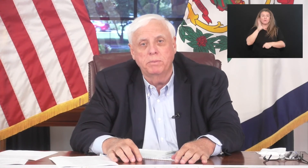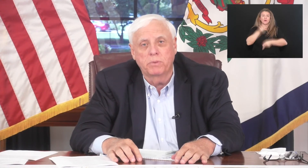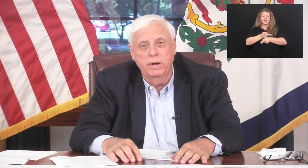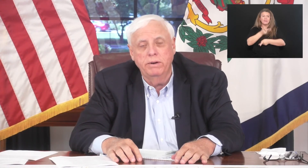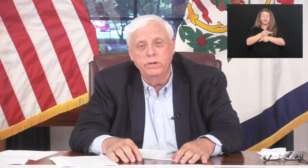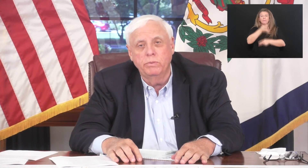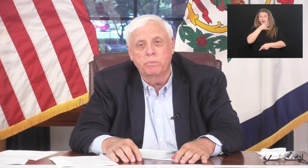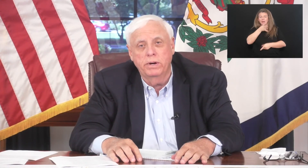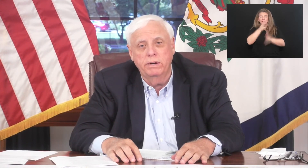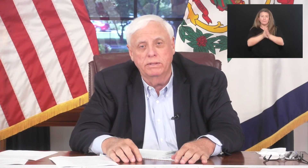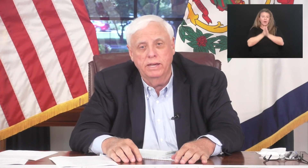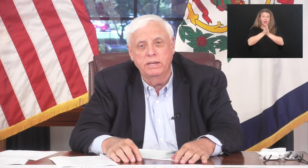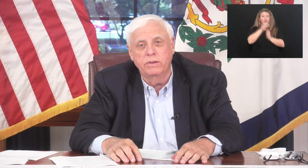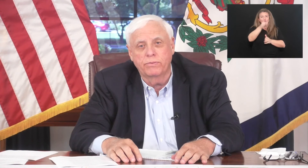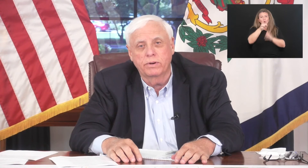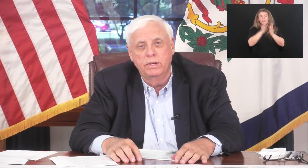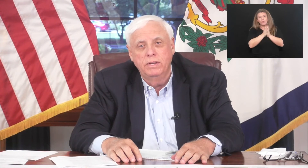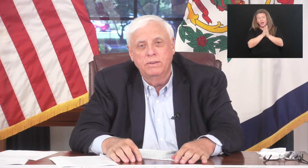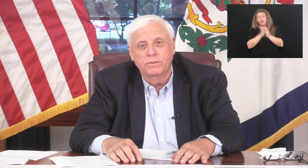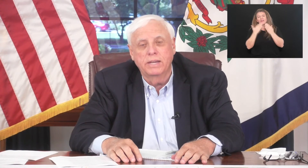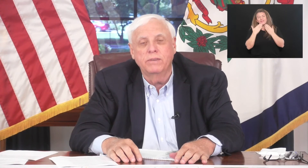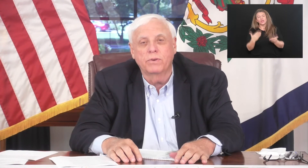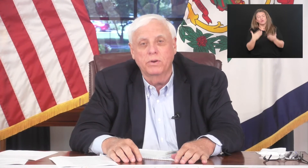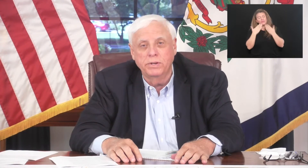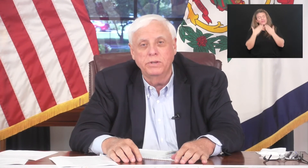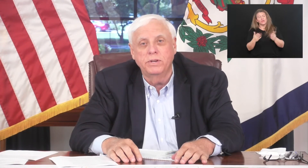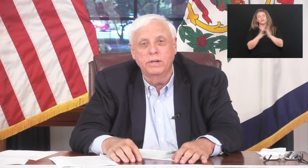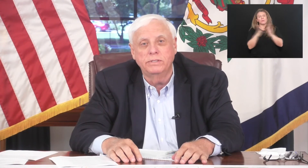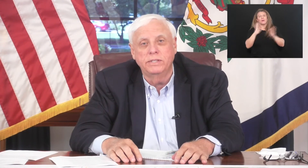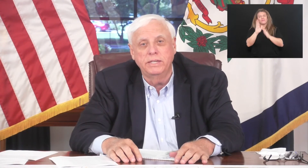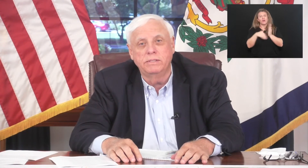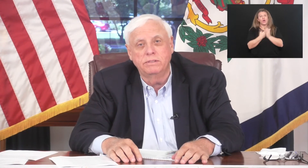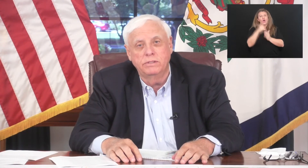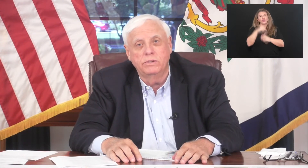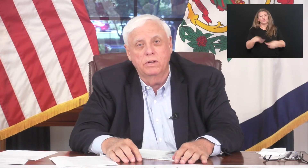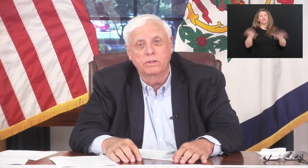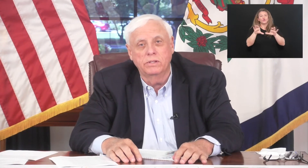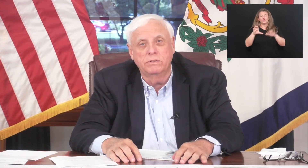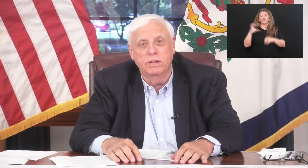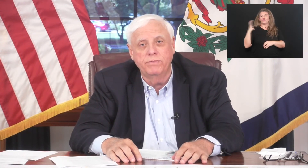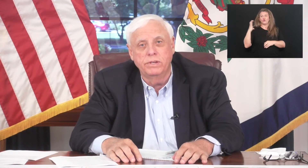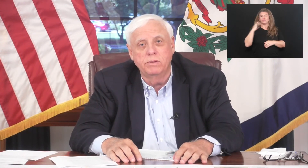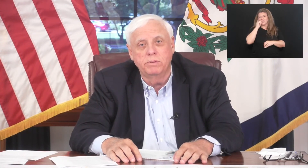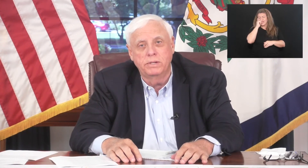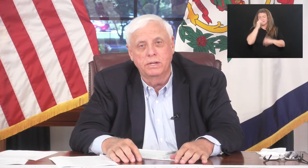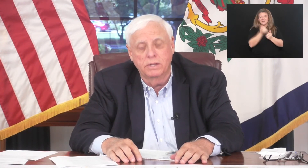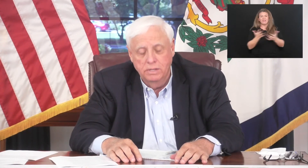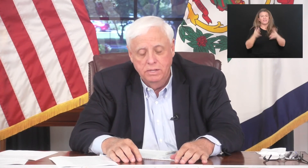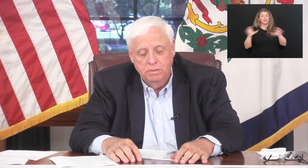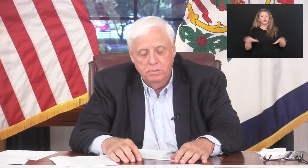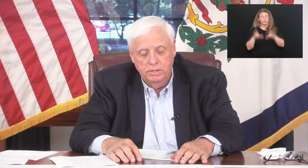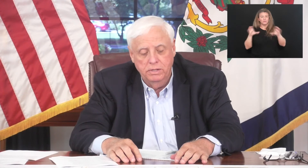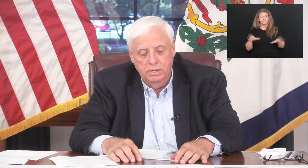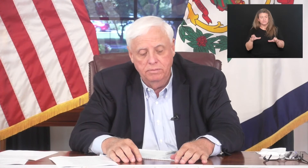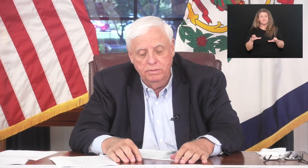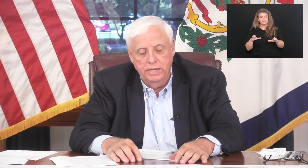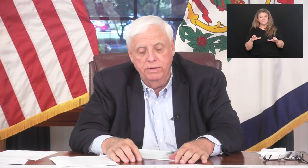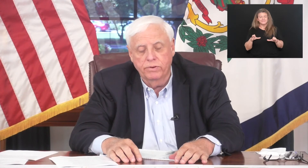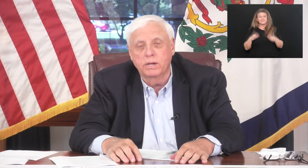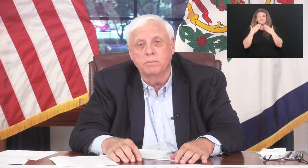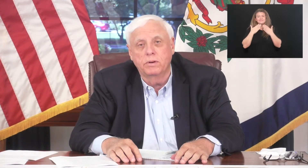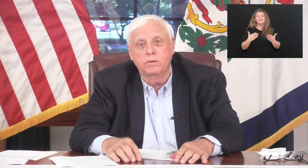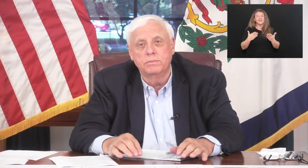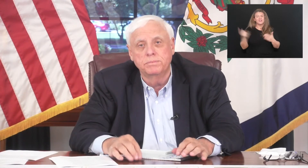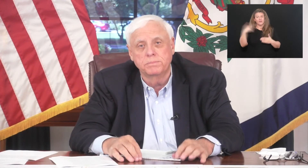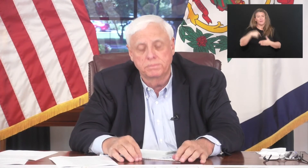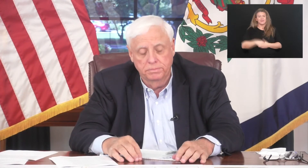mom in prayer, you in prayer, and thank you for all you do coaching kids and doing all the good stuff you do. But thank you for